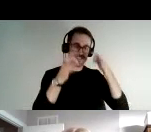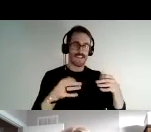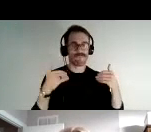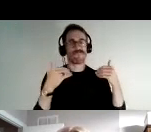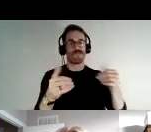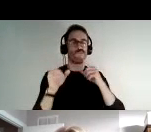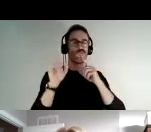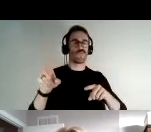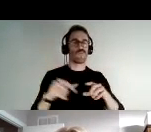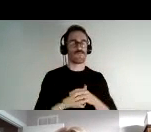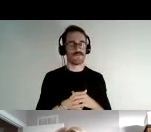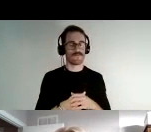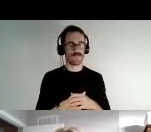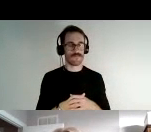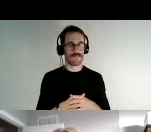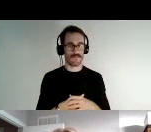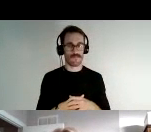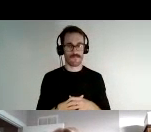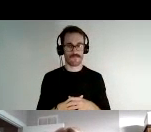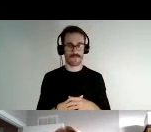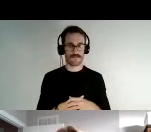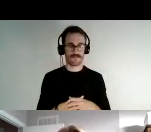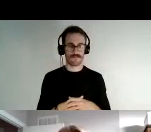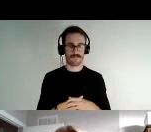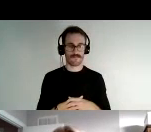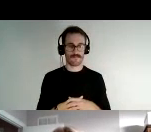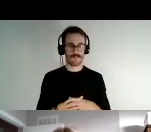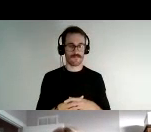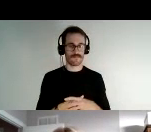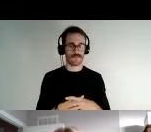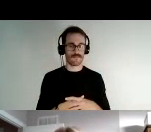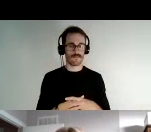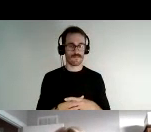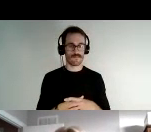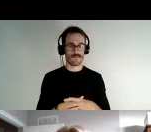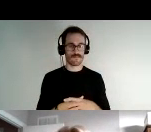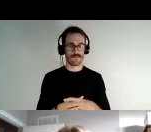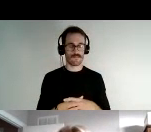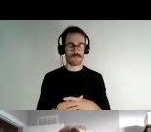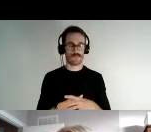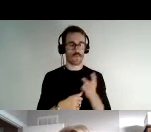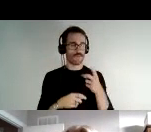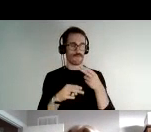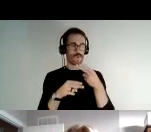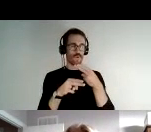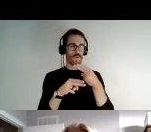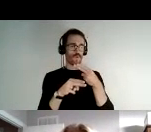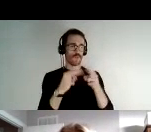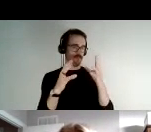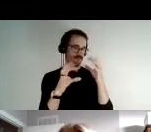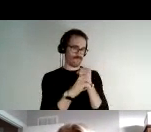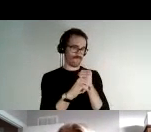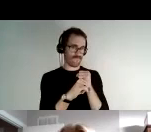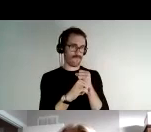Very true. Thank you. And just in a quick summary, Anthony, when you sort of asked everyone to chime into the chat about what needs